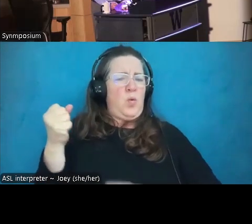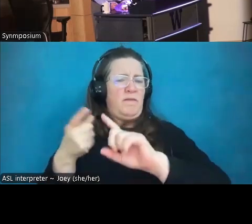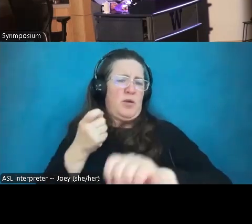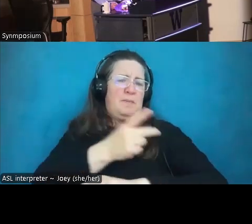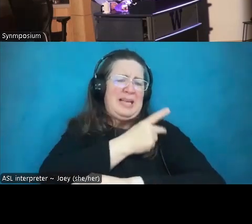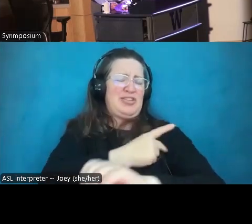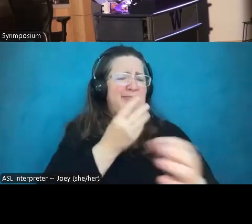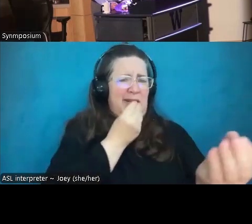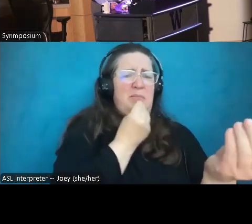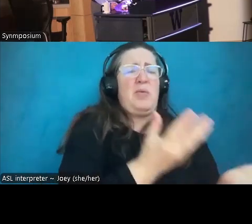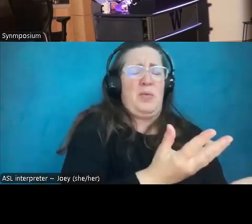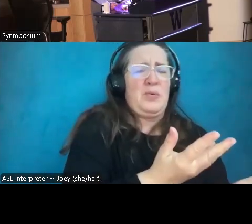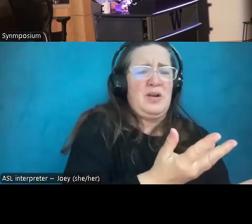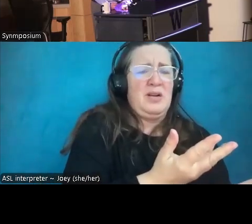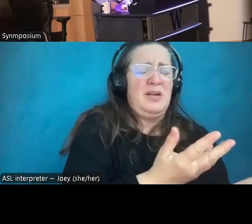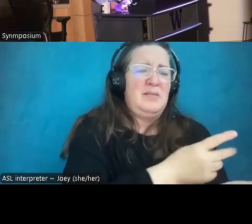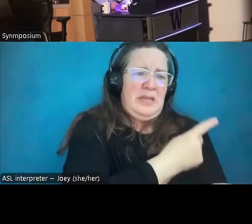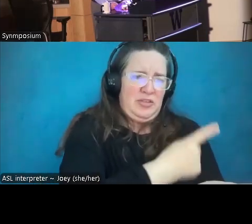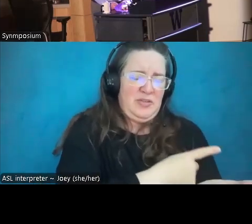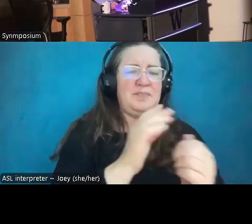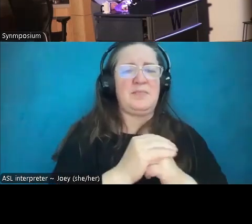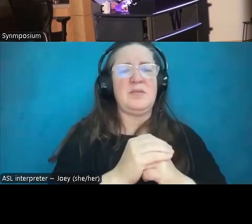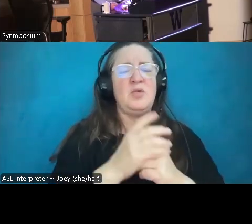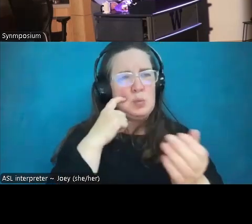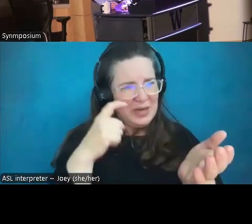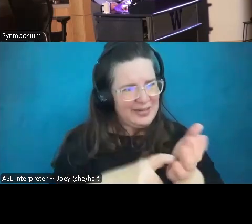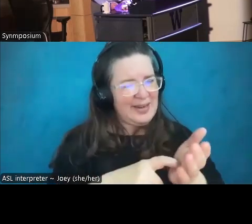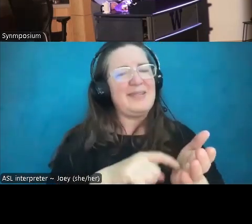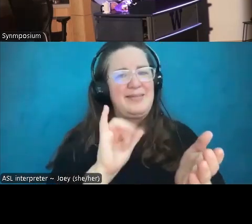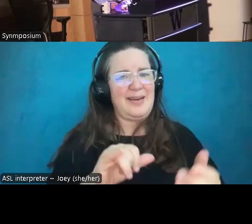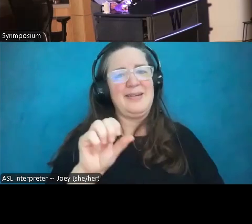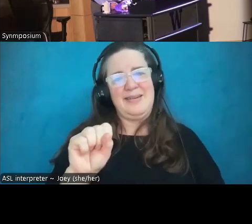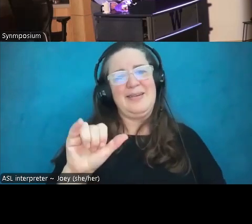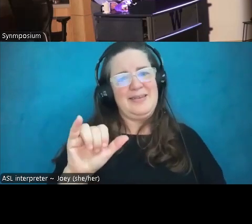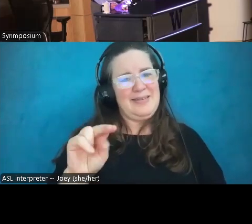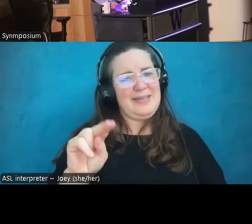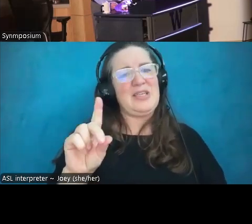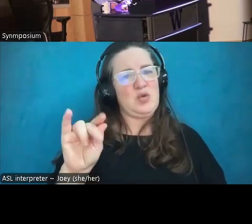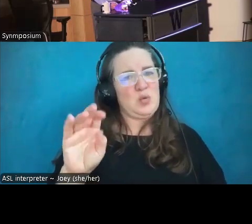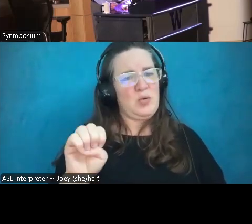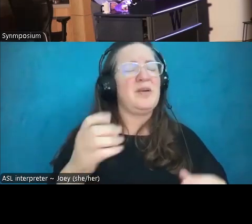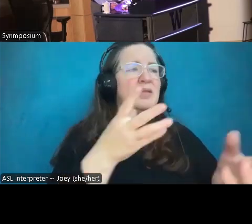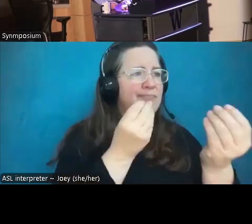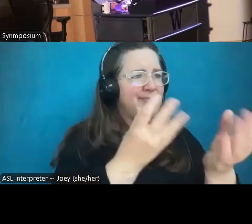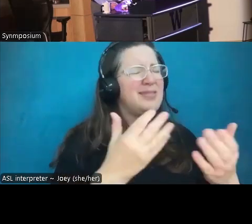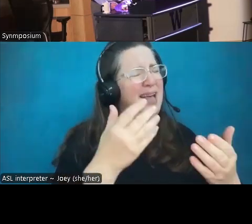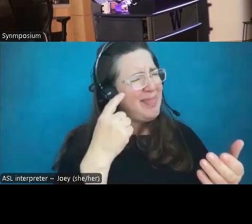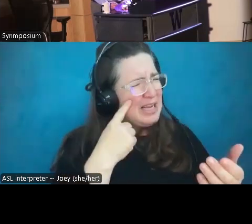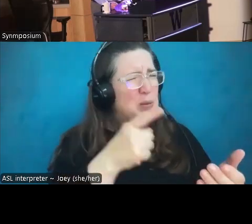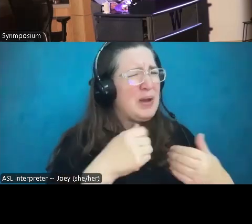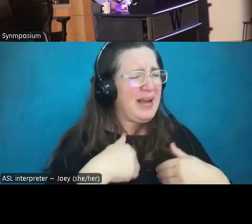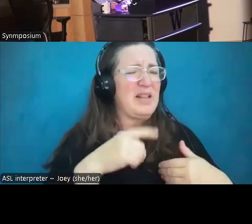recognize the syndrome, tell the patient, I think you may very well have long COVID. Give them some basic information about it.